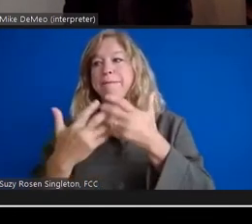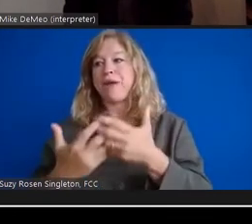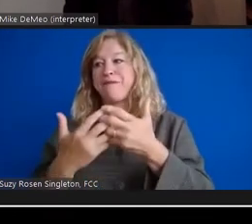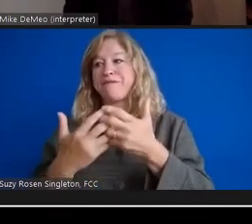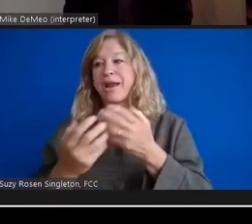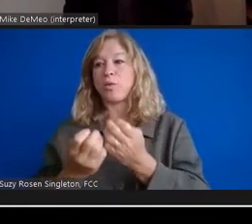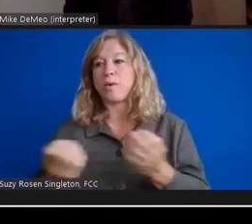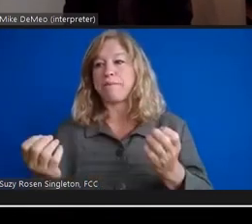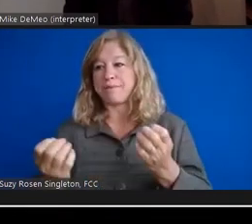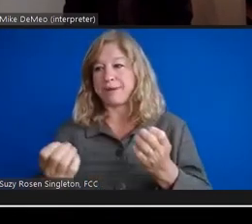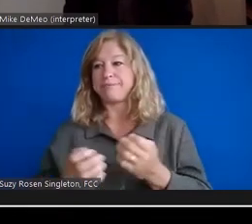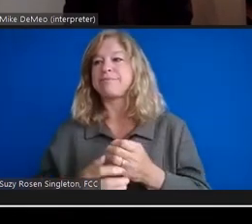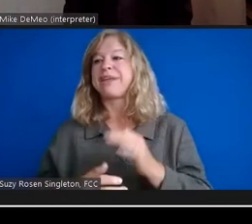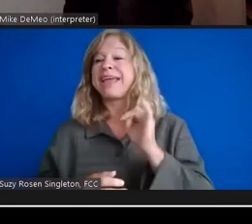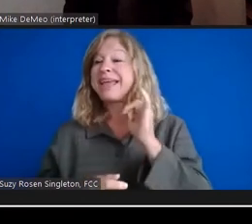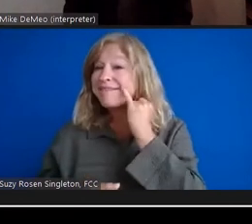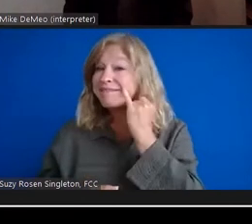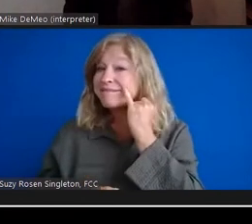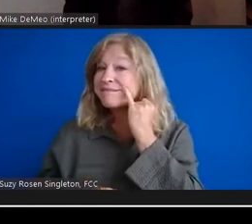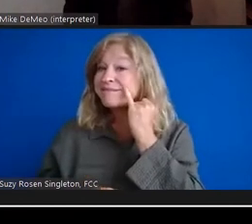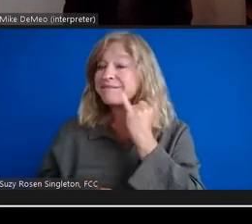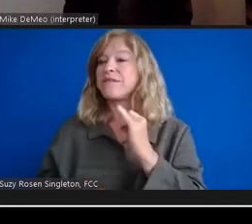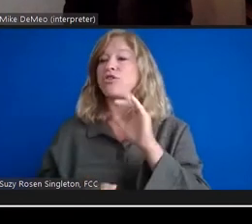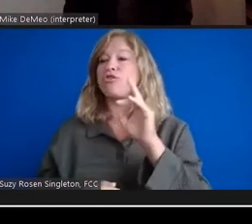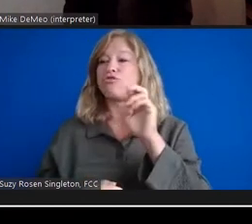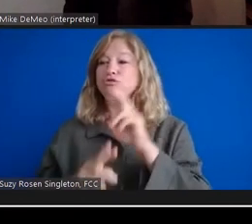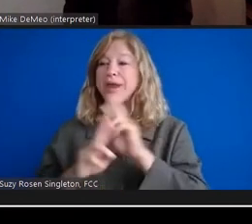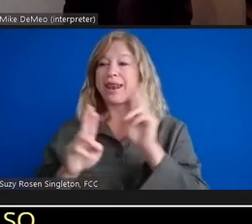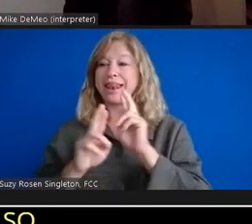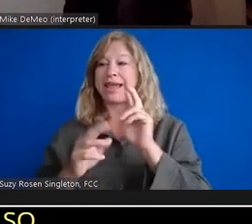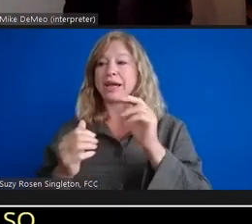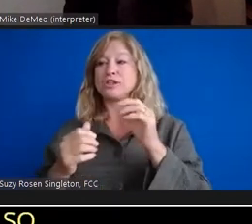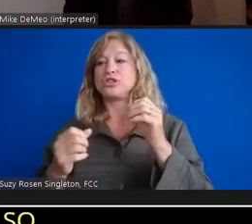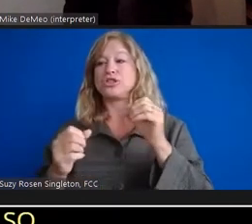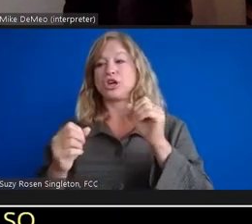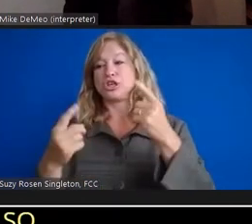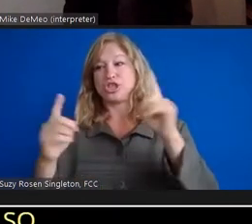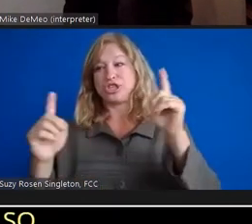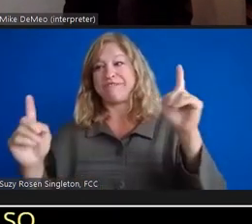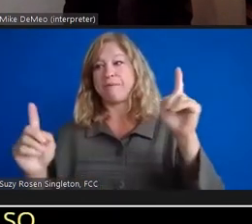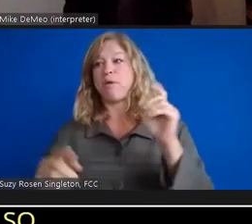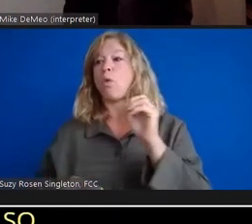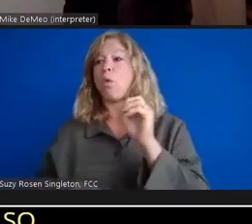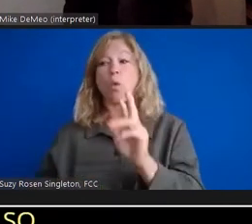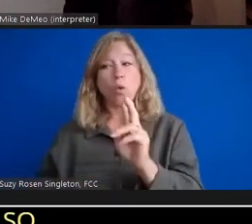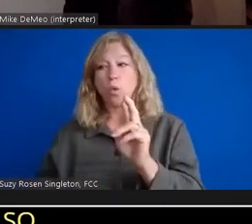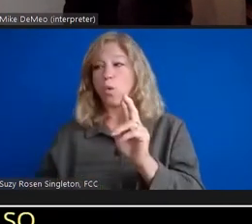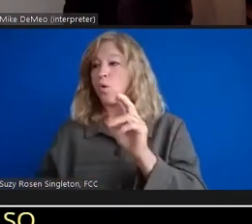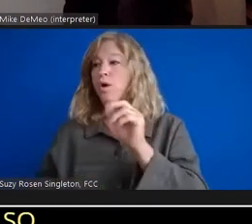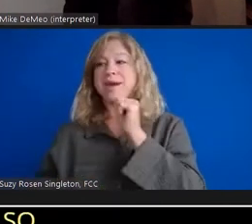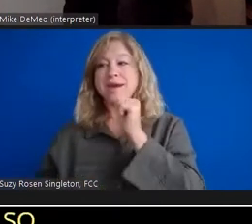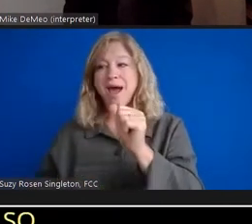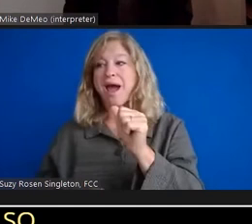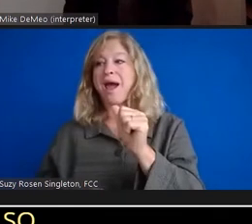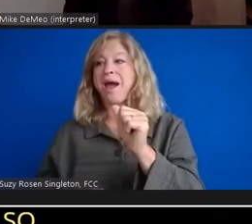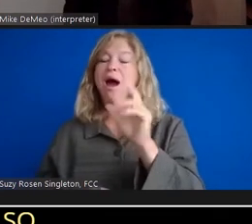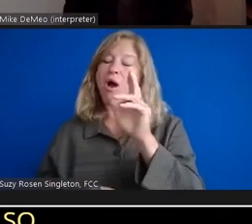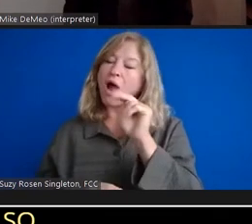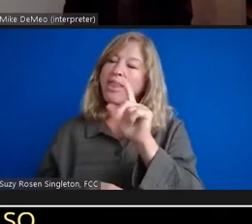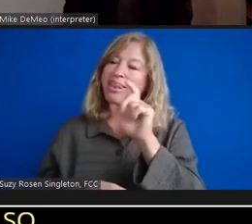implement RTT in newly manufactured equipment if readily achievable